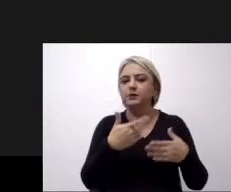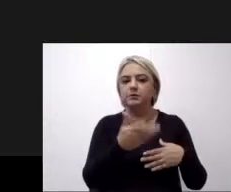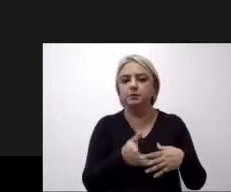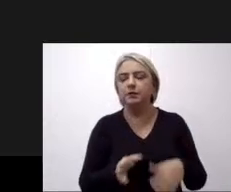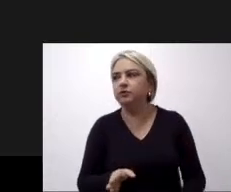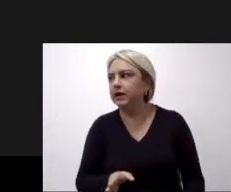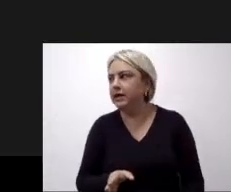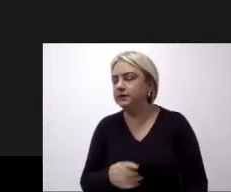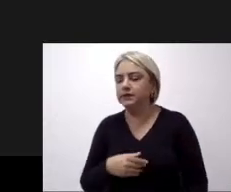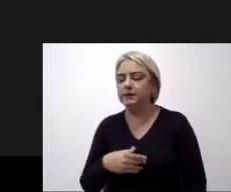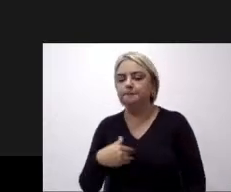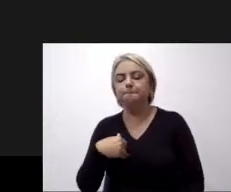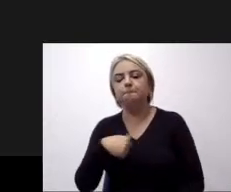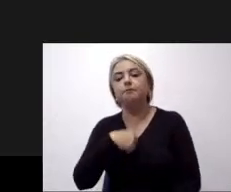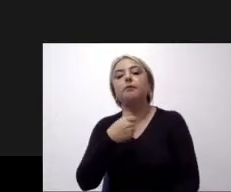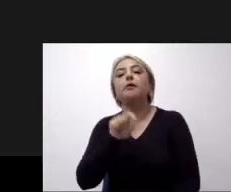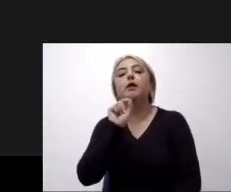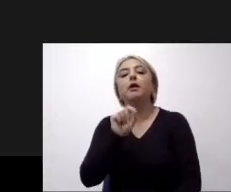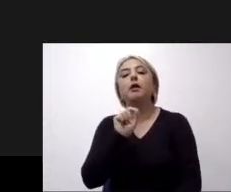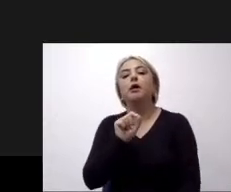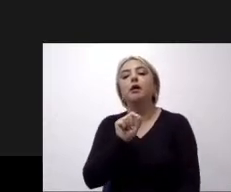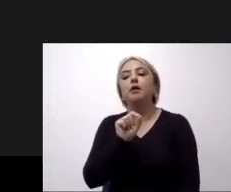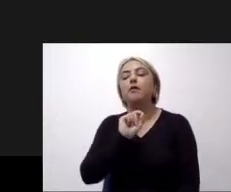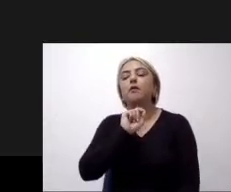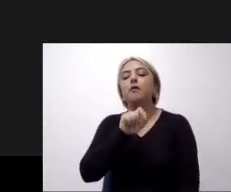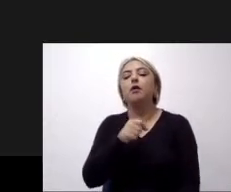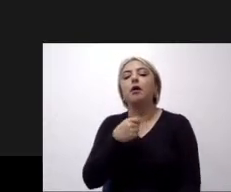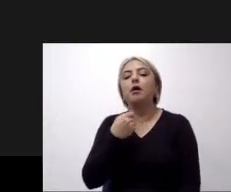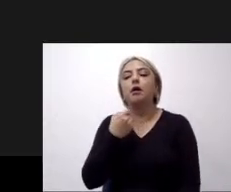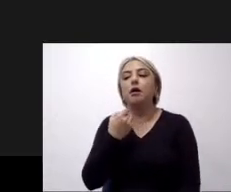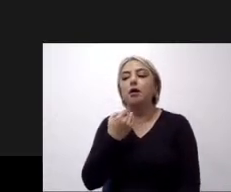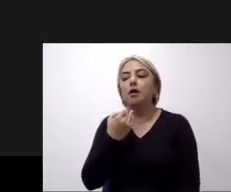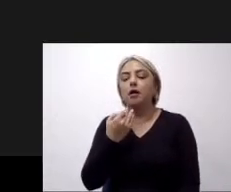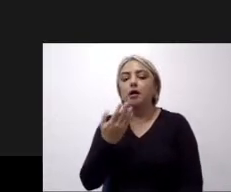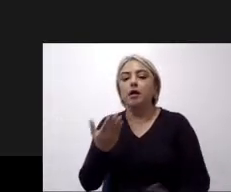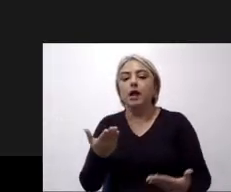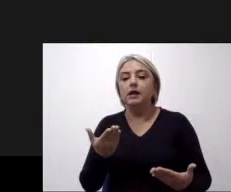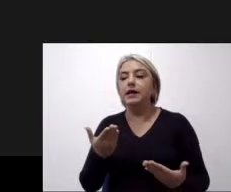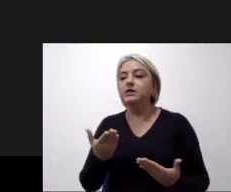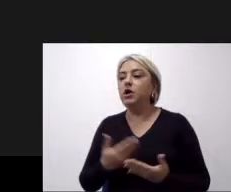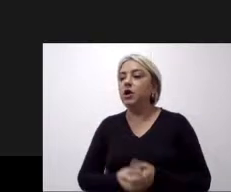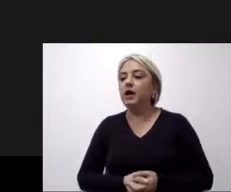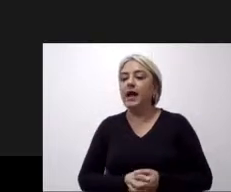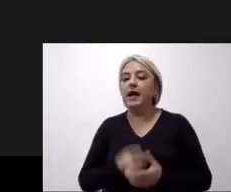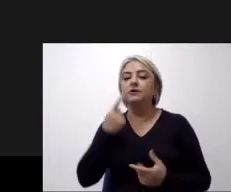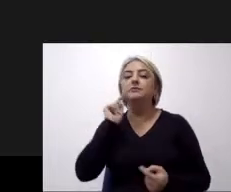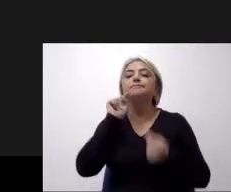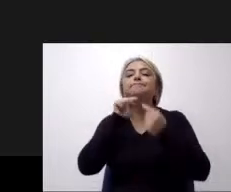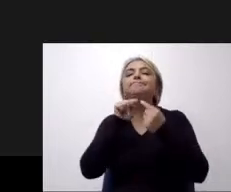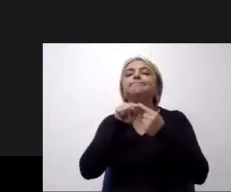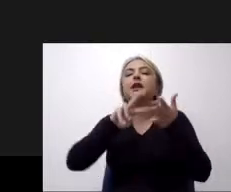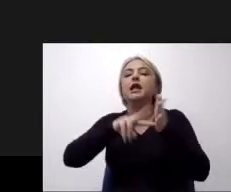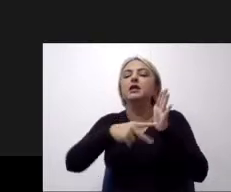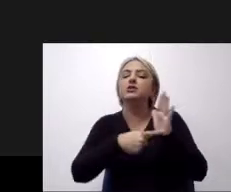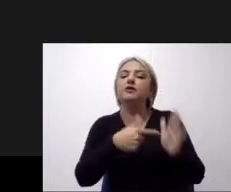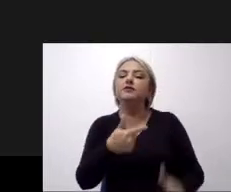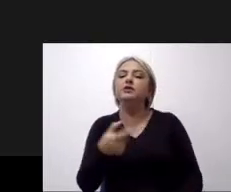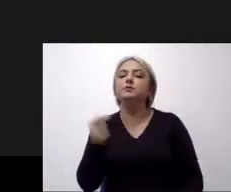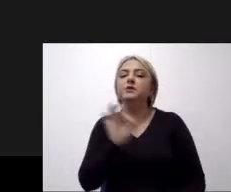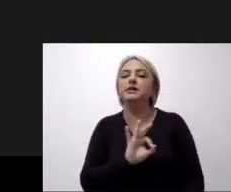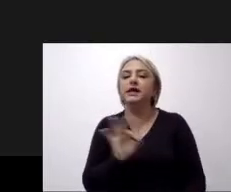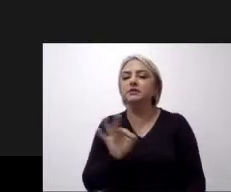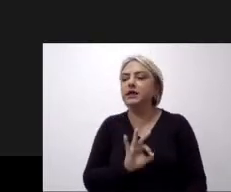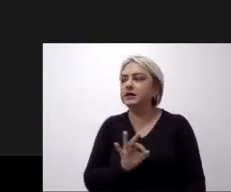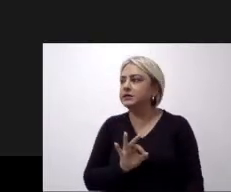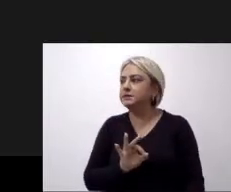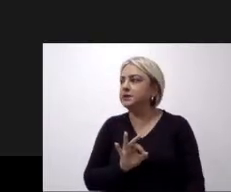What does this hypothesis mean? It means that it is interesting to examine the